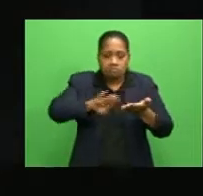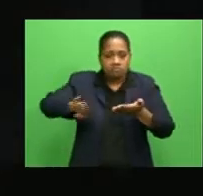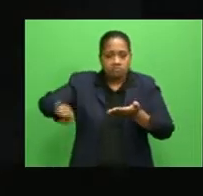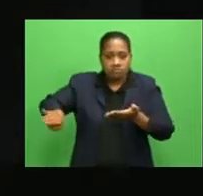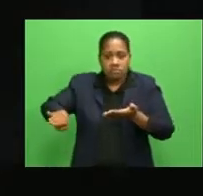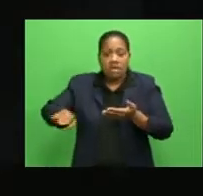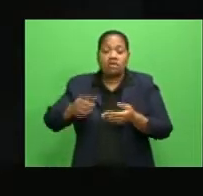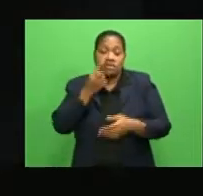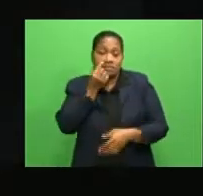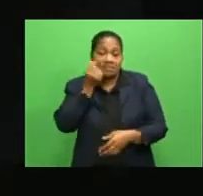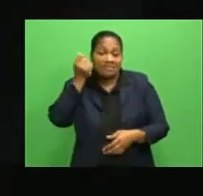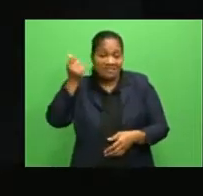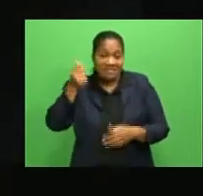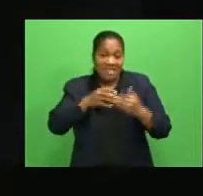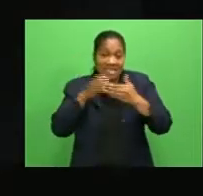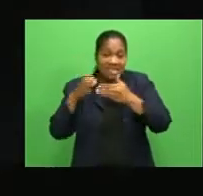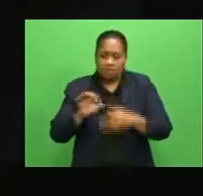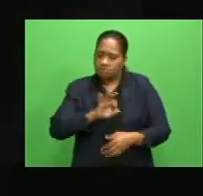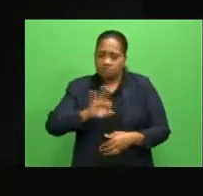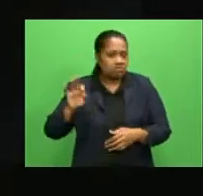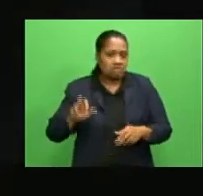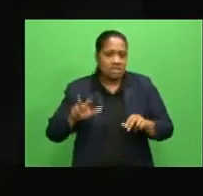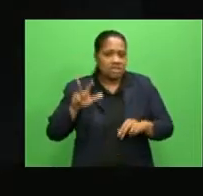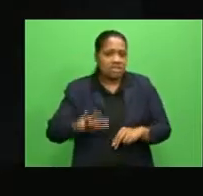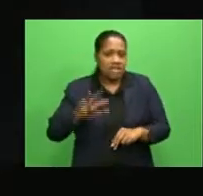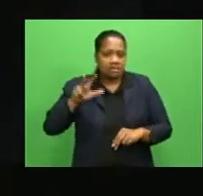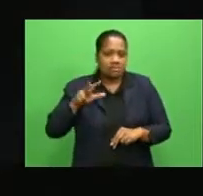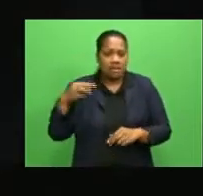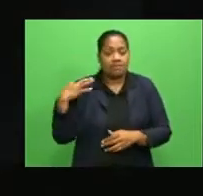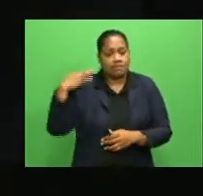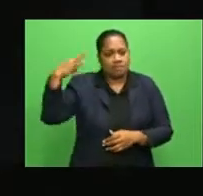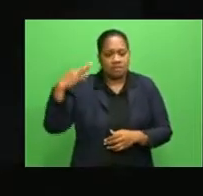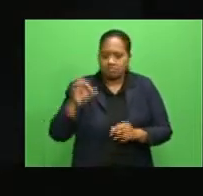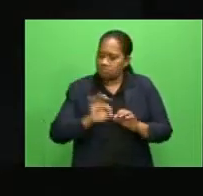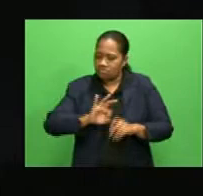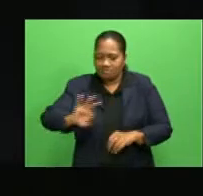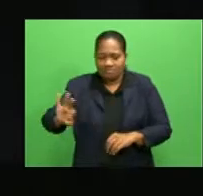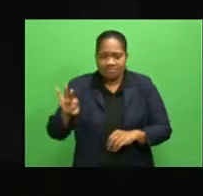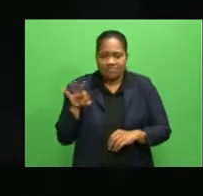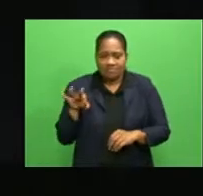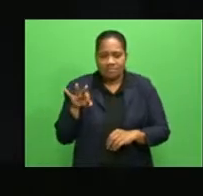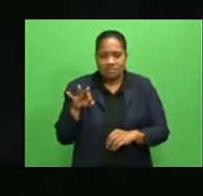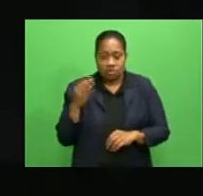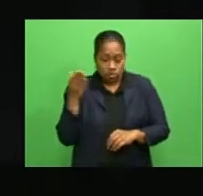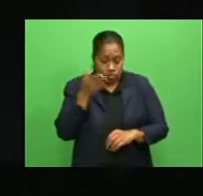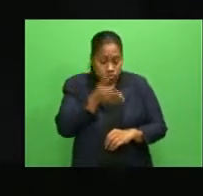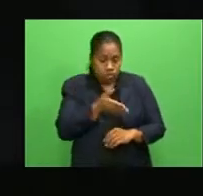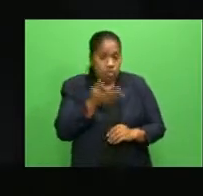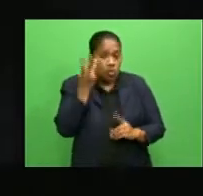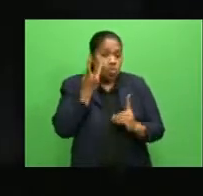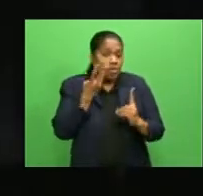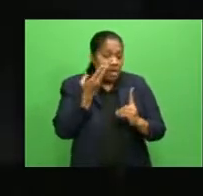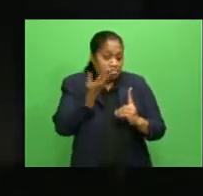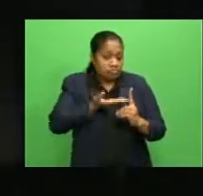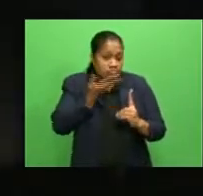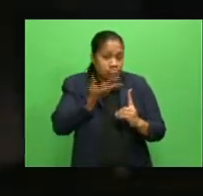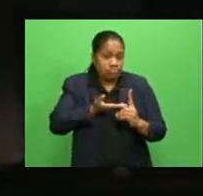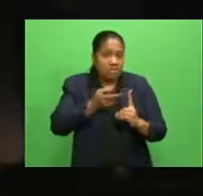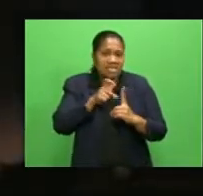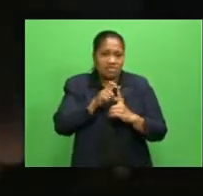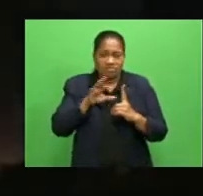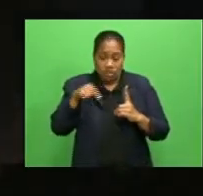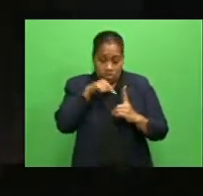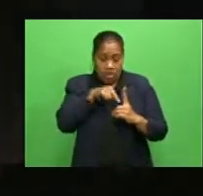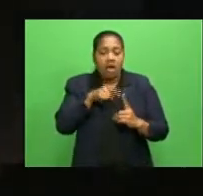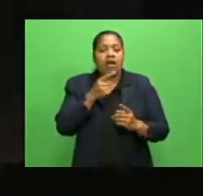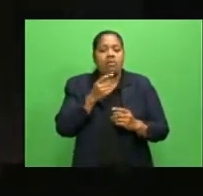Sitiveni Rambuka has not signed the party's application to have Duituturanga recognized as the registered officer. The application, which